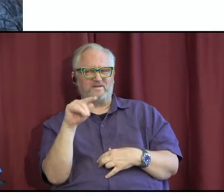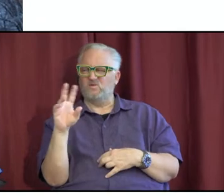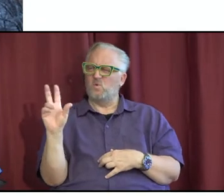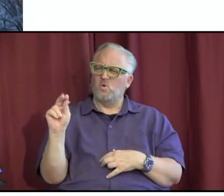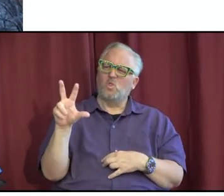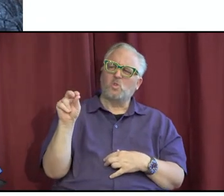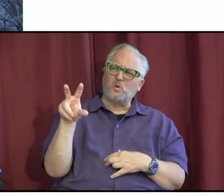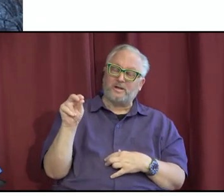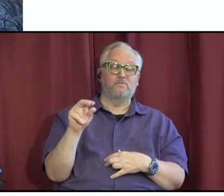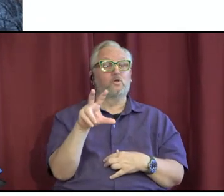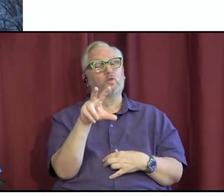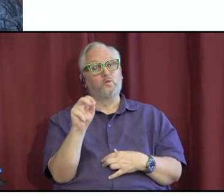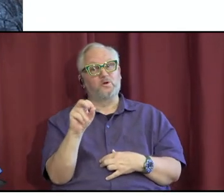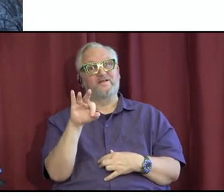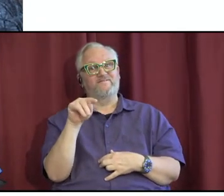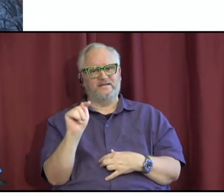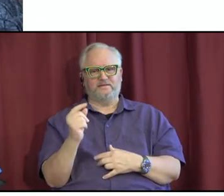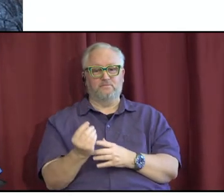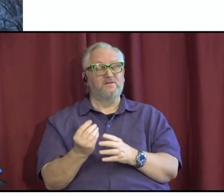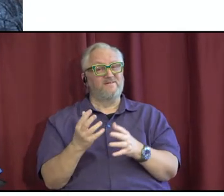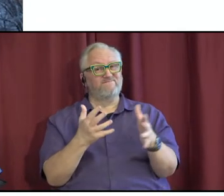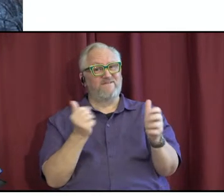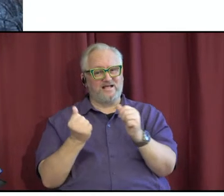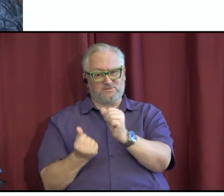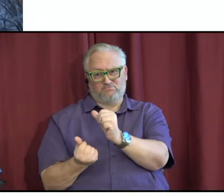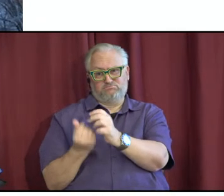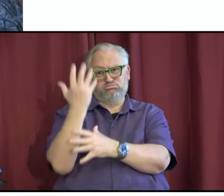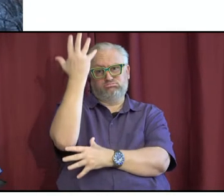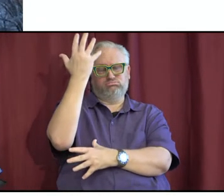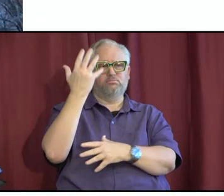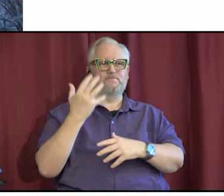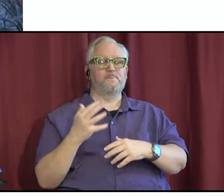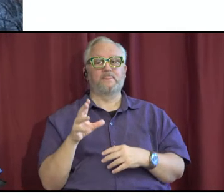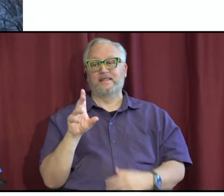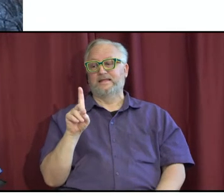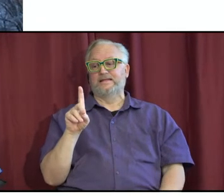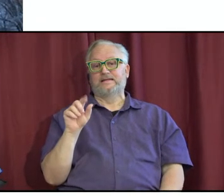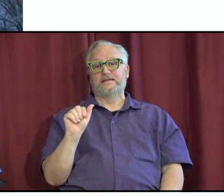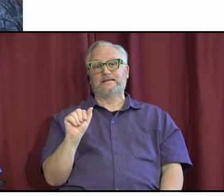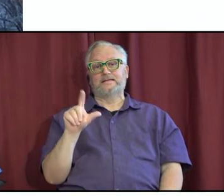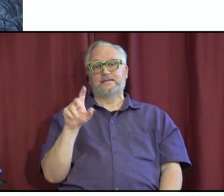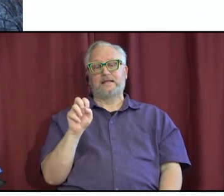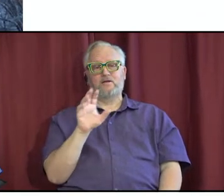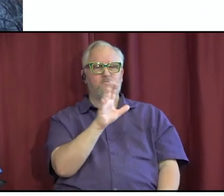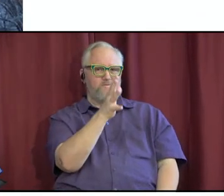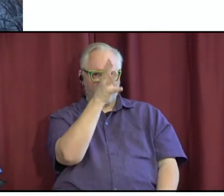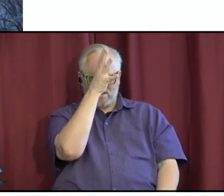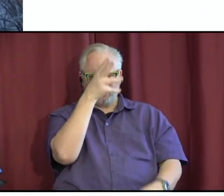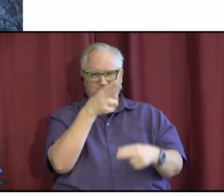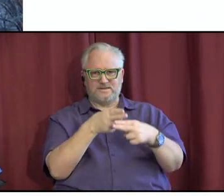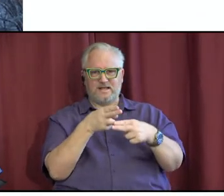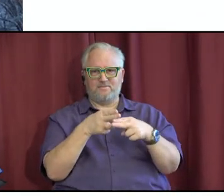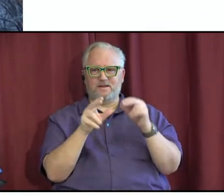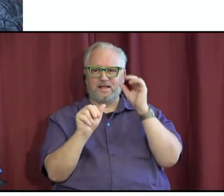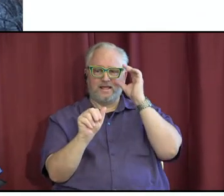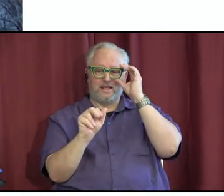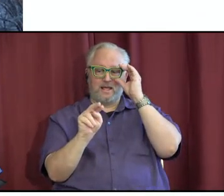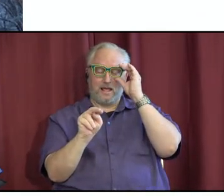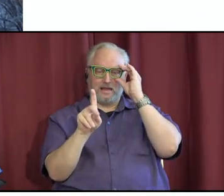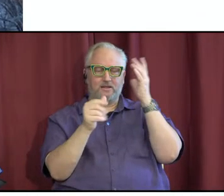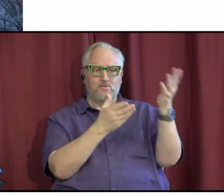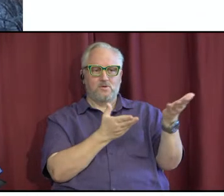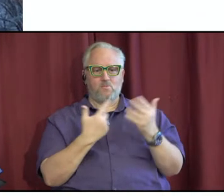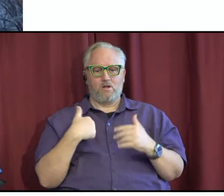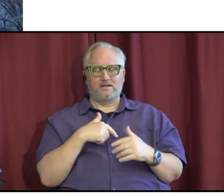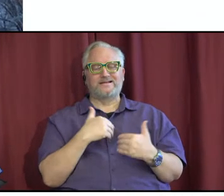feet. 30 feet tall. They grow fast. Dale's father, Andy, brought us. He had a hemlock tree in